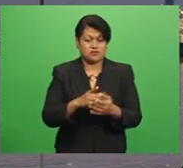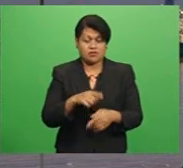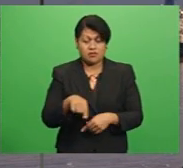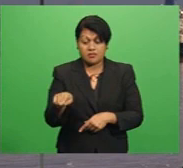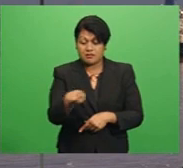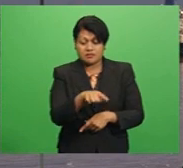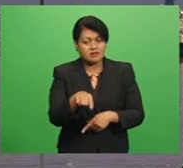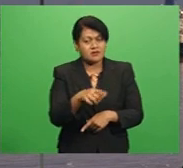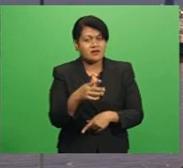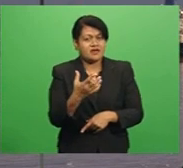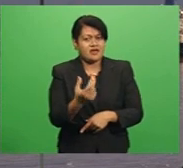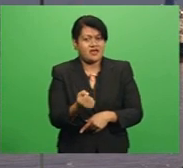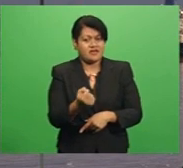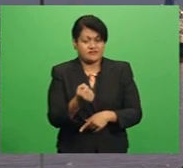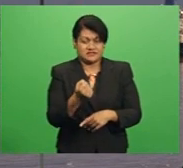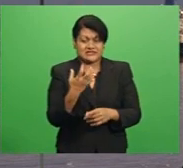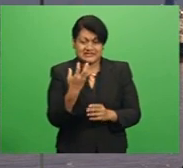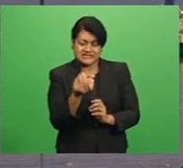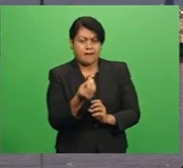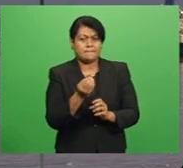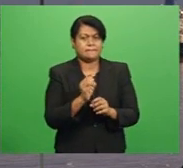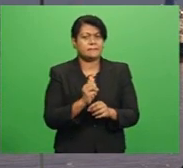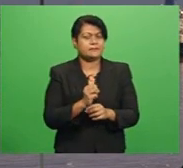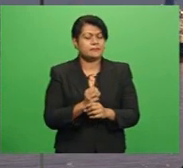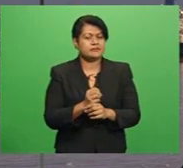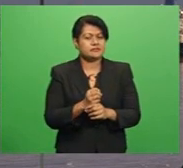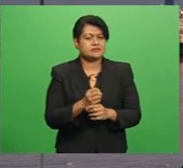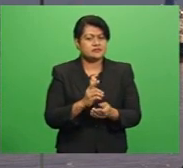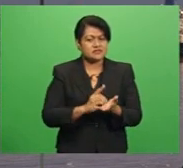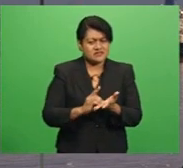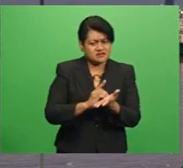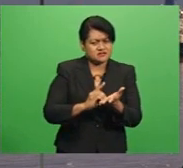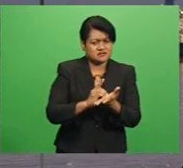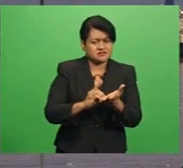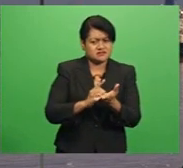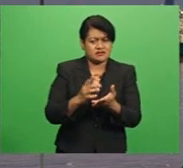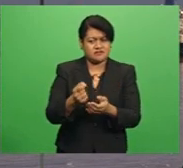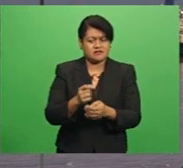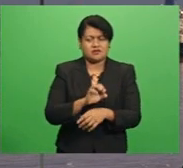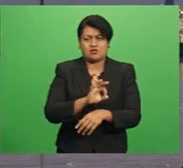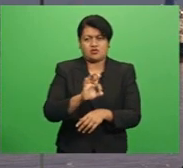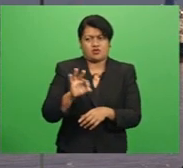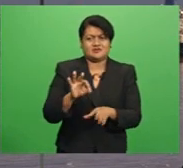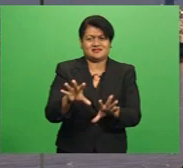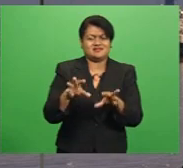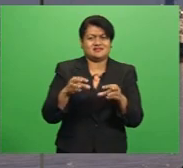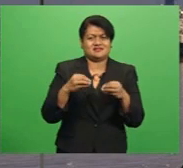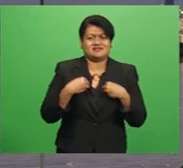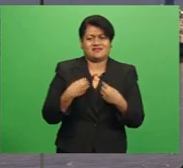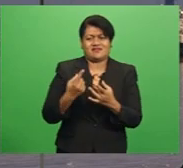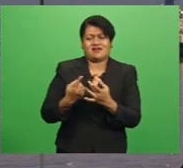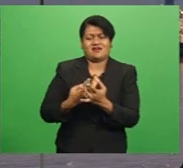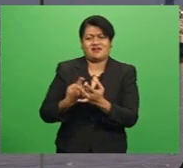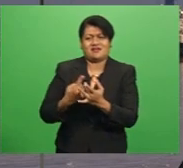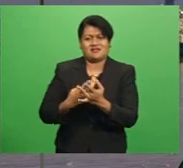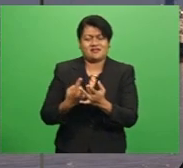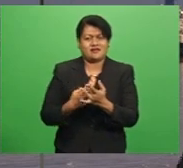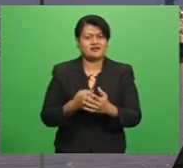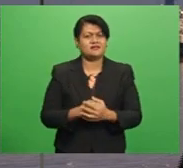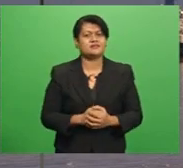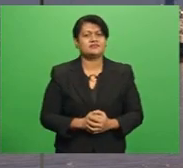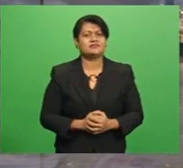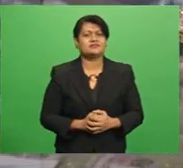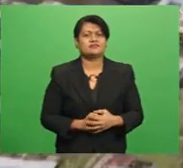had some active cases in these areas before TCYASA, they have not received any cases post the cyclone. Kritika Kumar